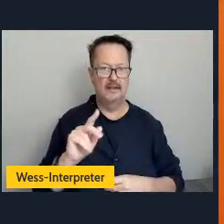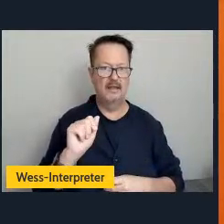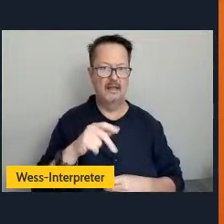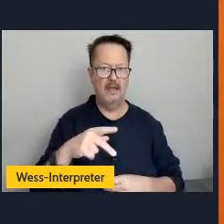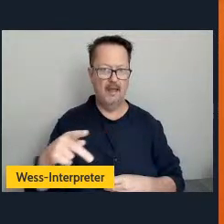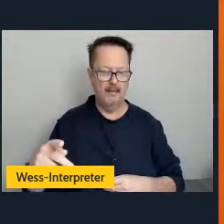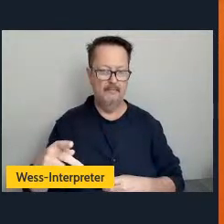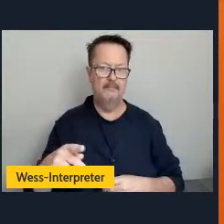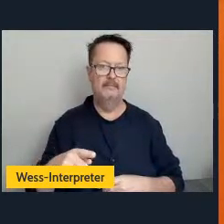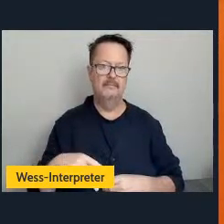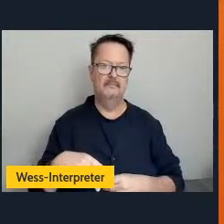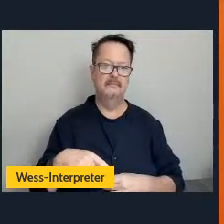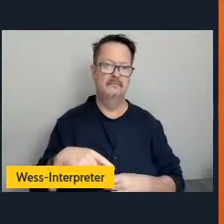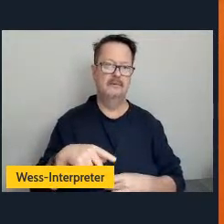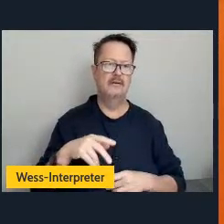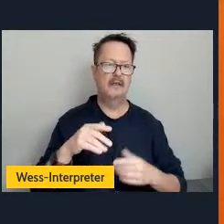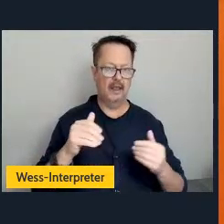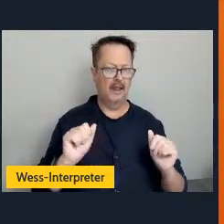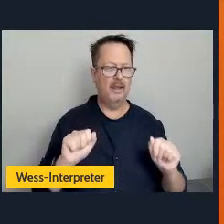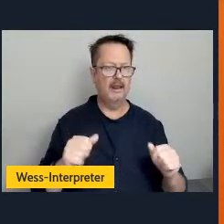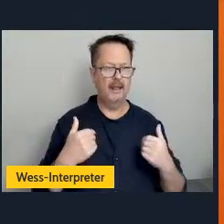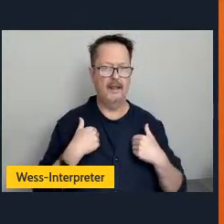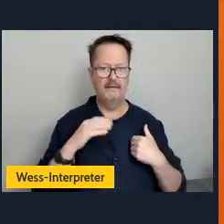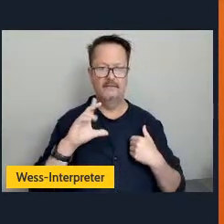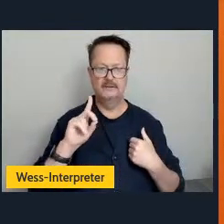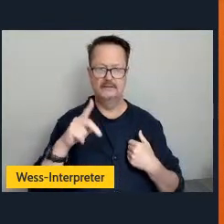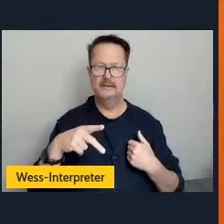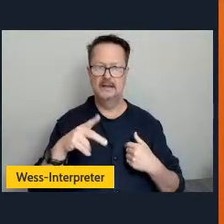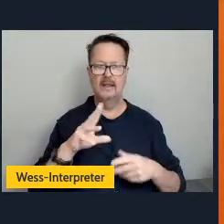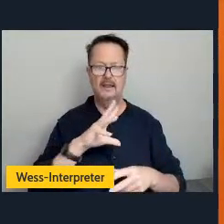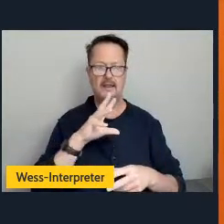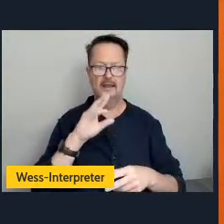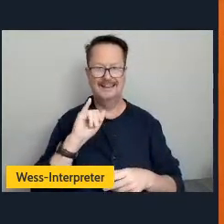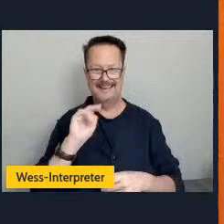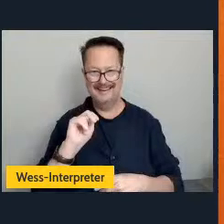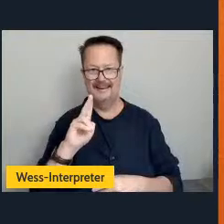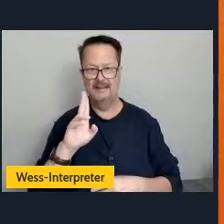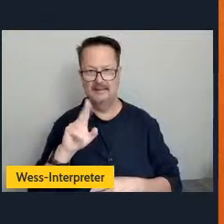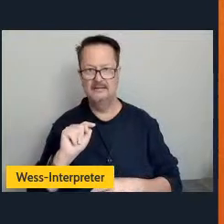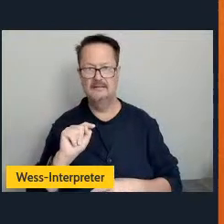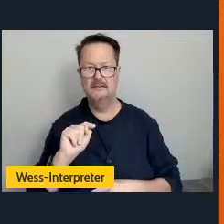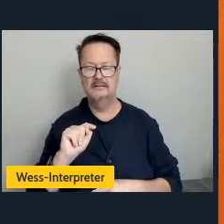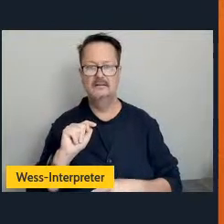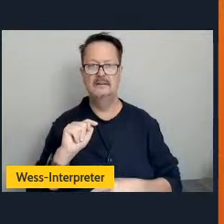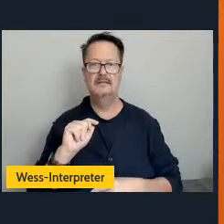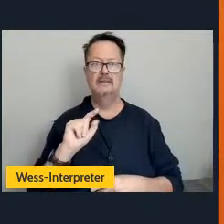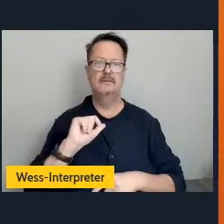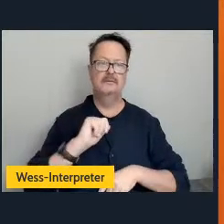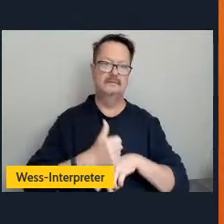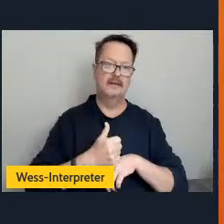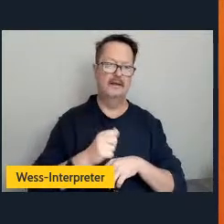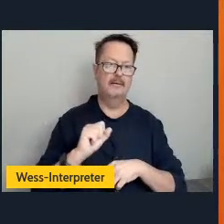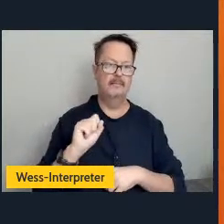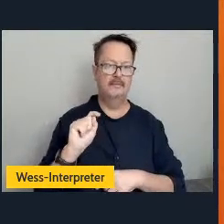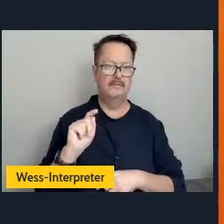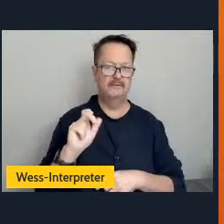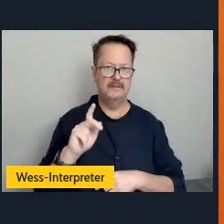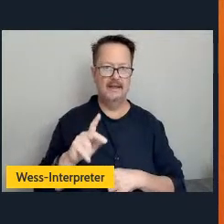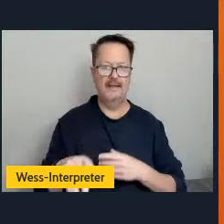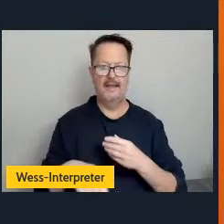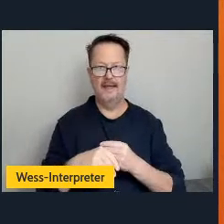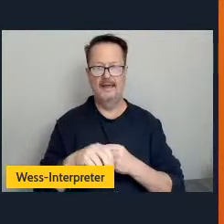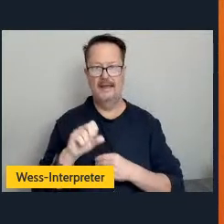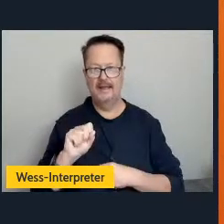CDK init, I think. Yeah, CDK init, and yeah, you create a stack, you add the SQS queue,